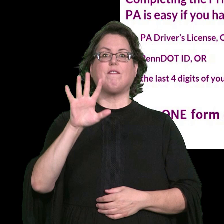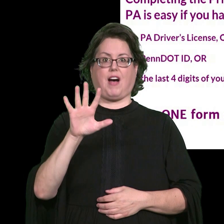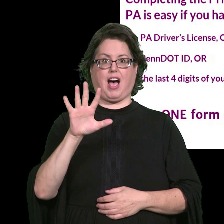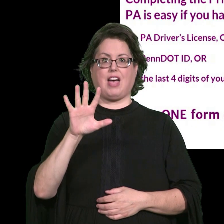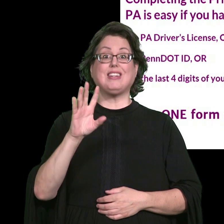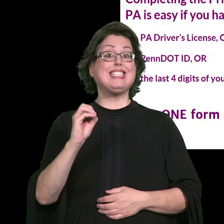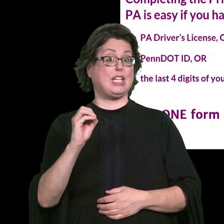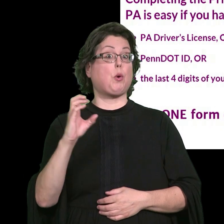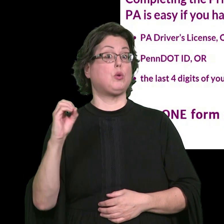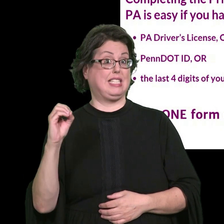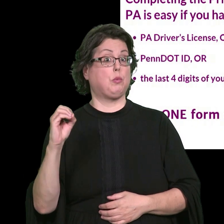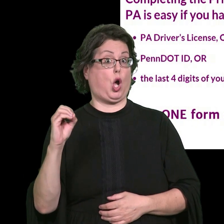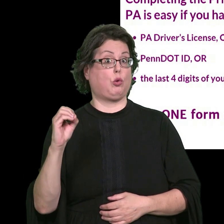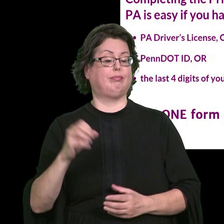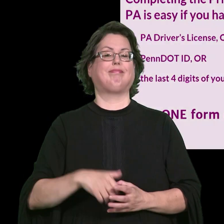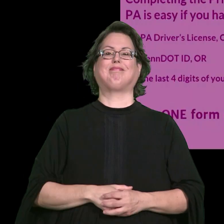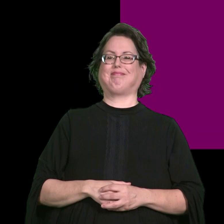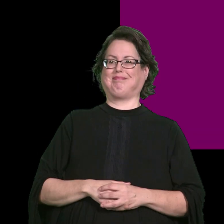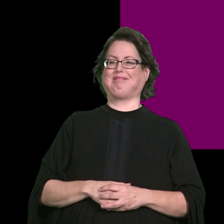412-350-4500.